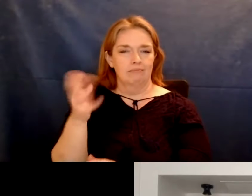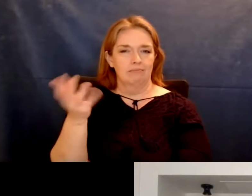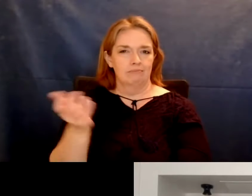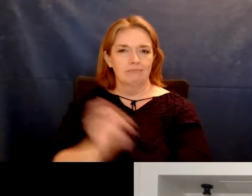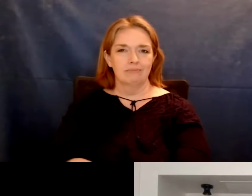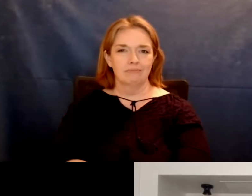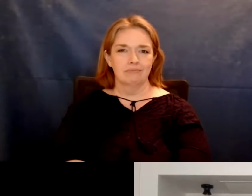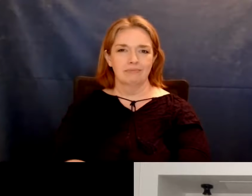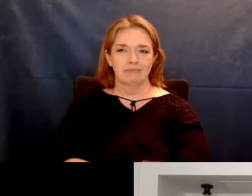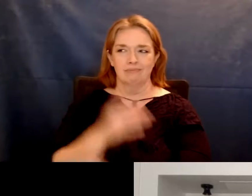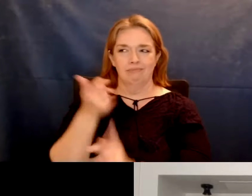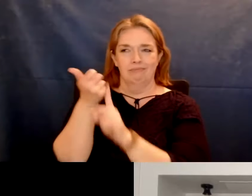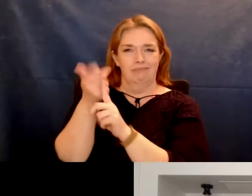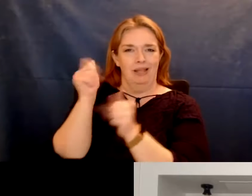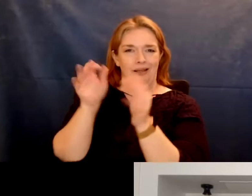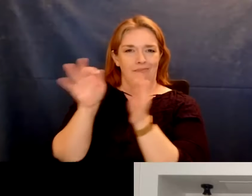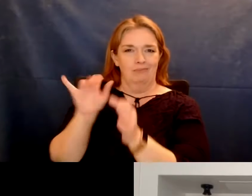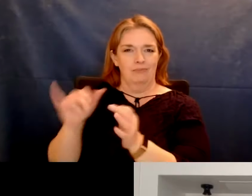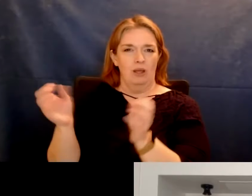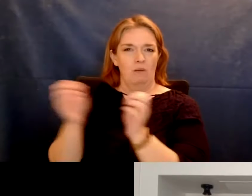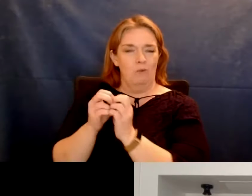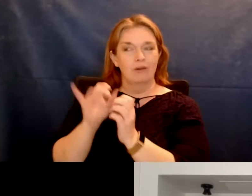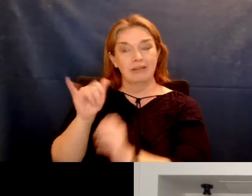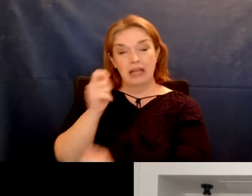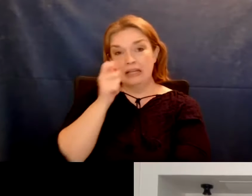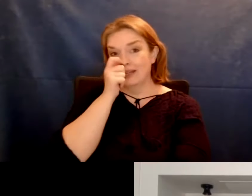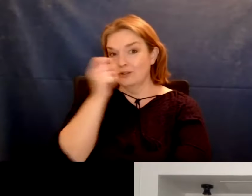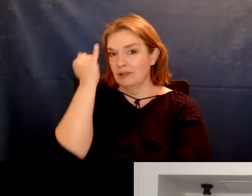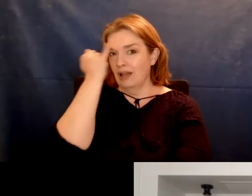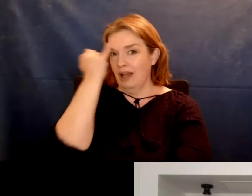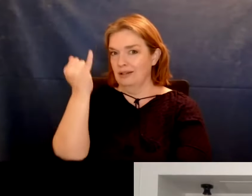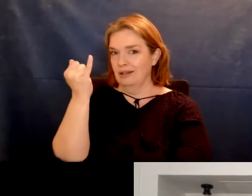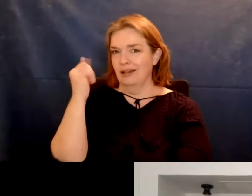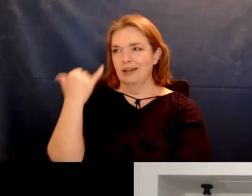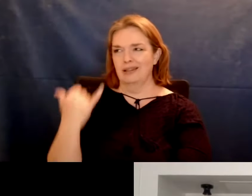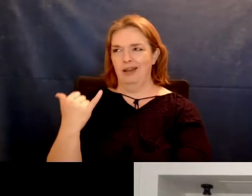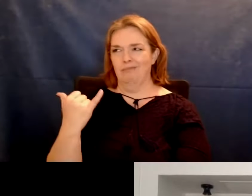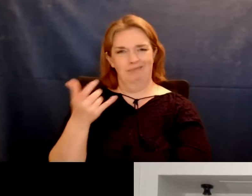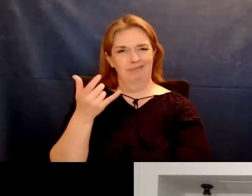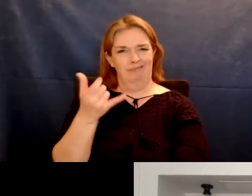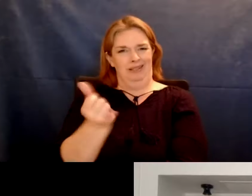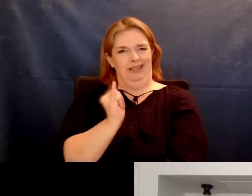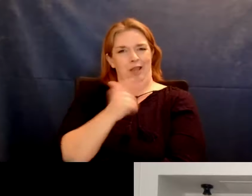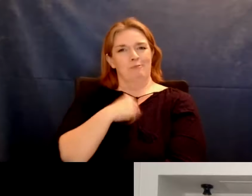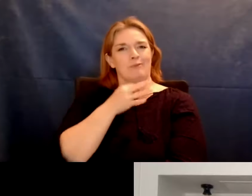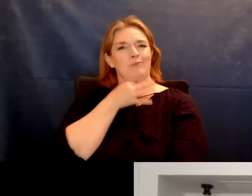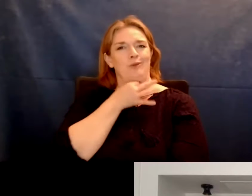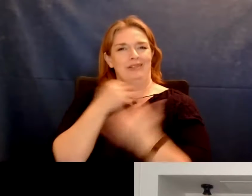to be able to tell that. That's a really interesting idea, though. Like now I want to know.